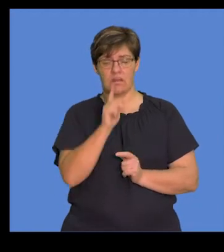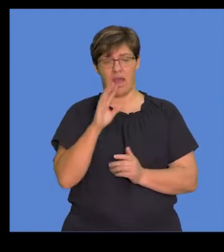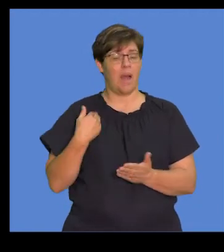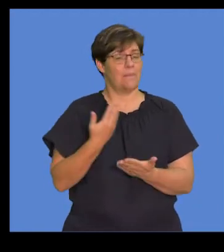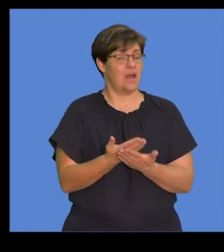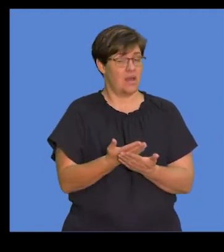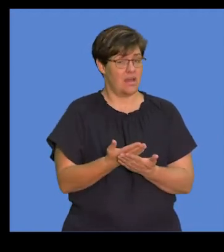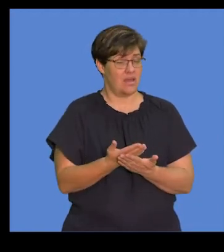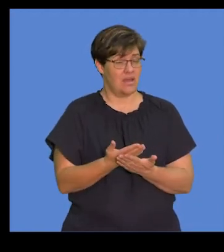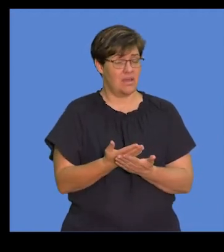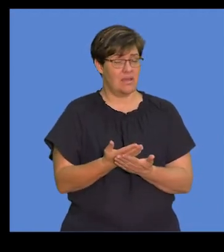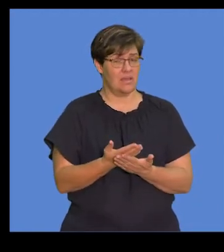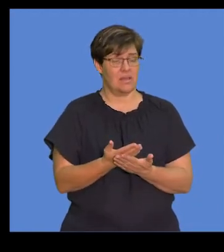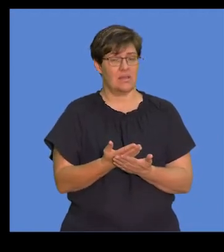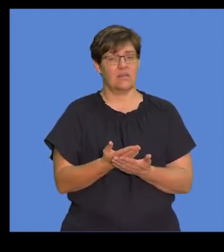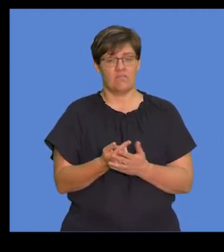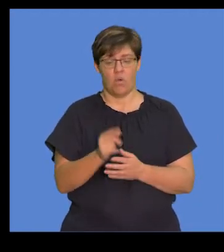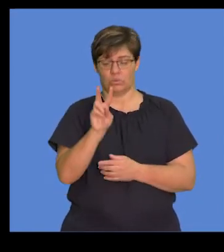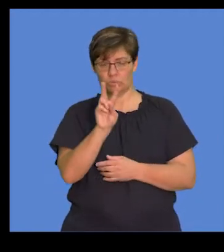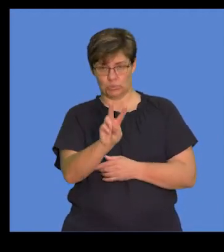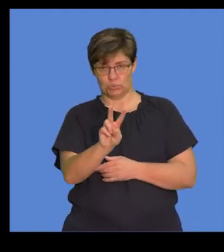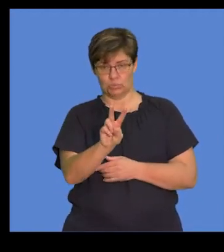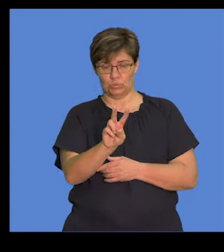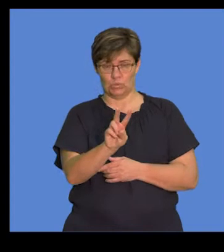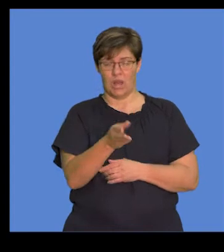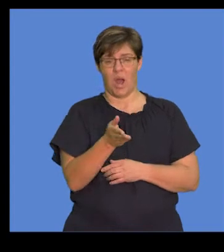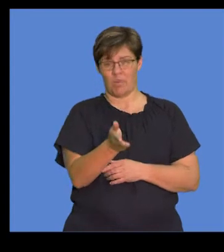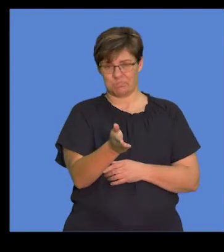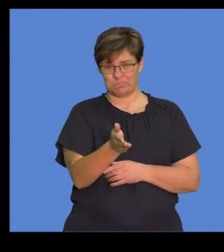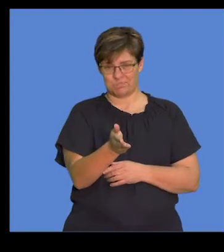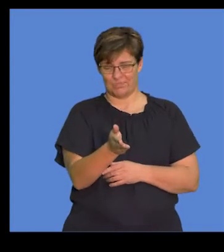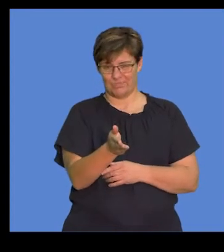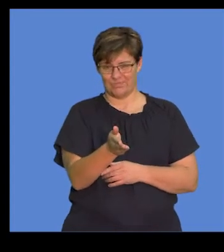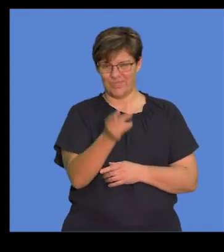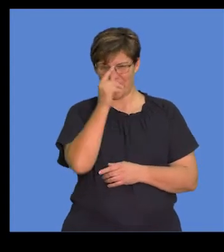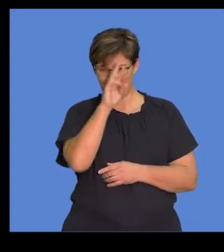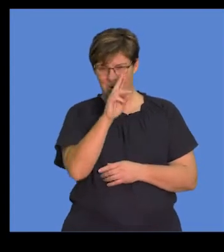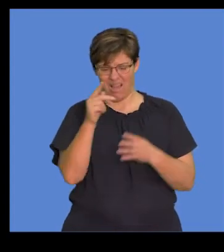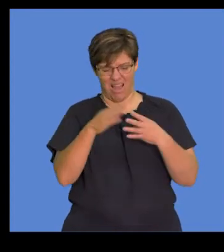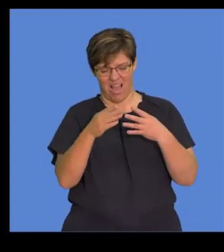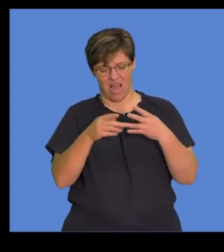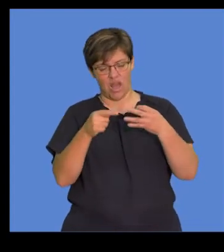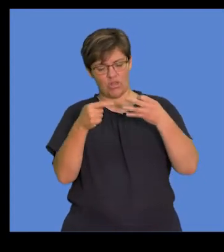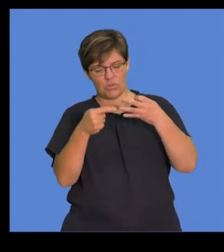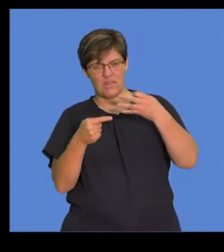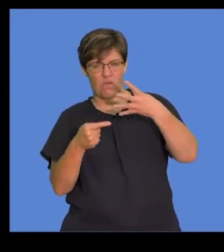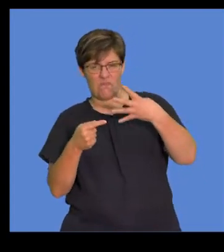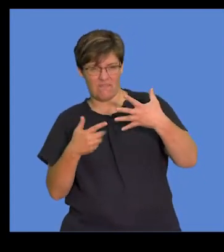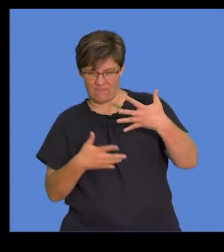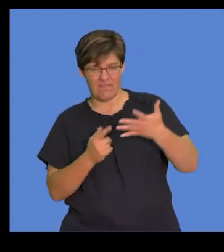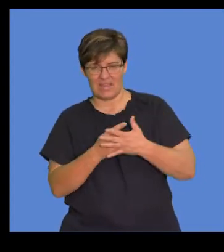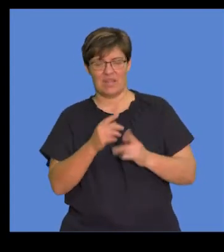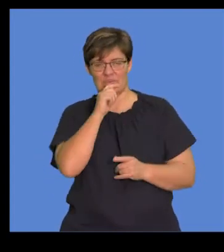actually applicable when only two resistors are connected in parallel. But if it's a combination of more than two